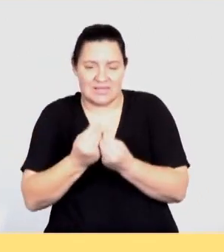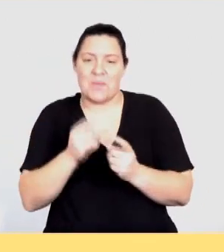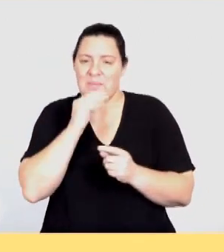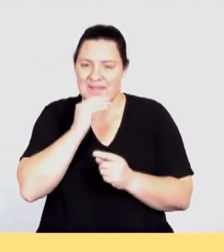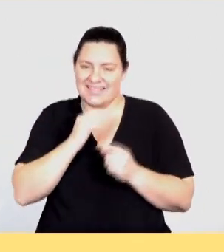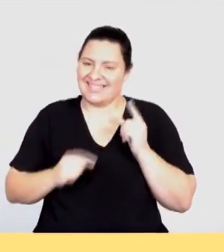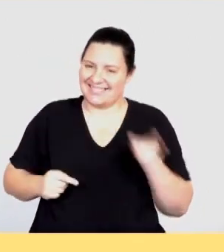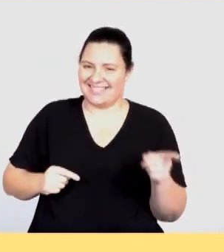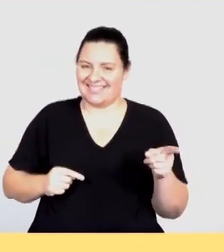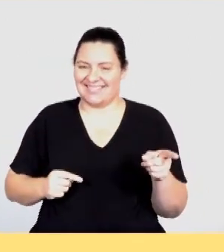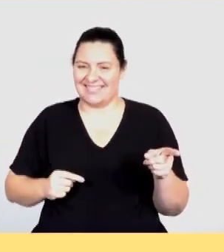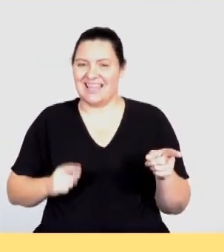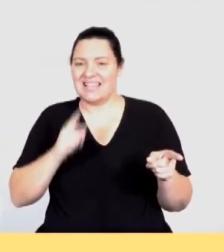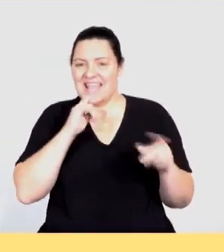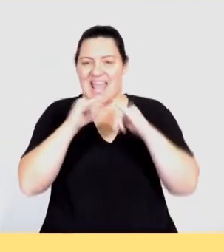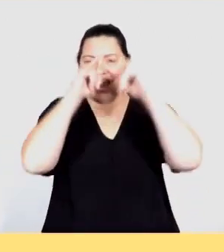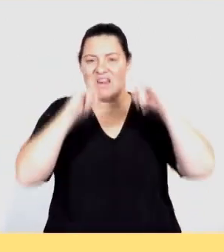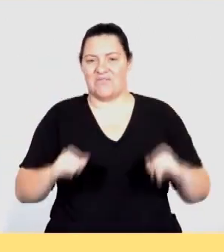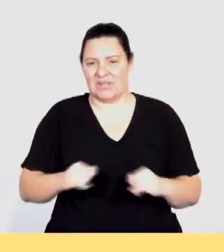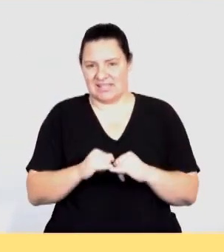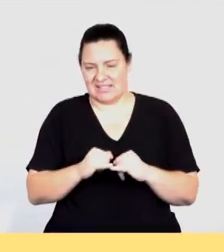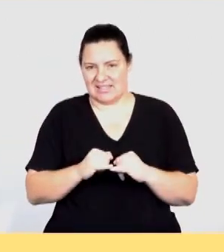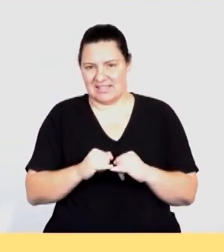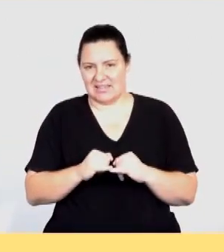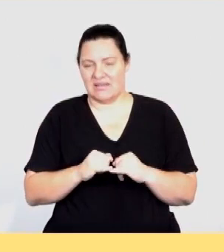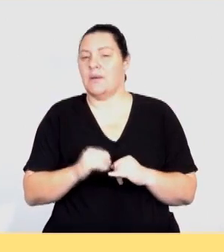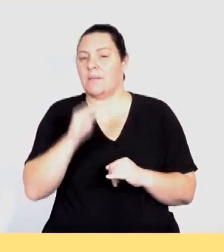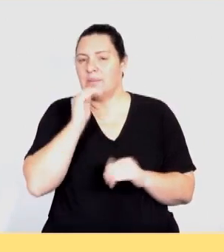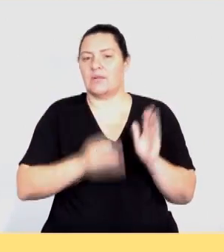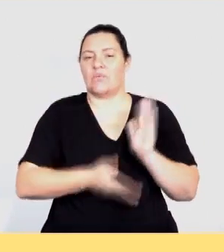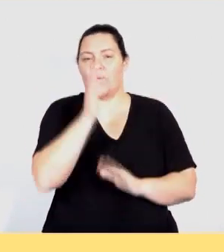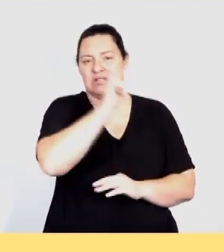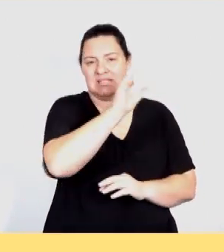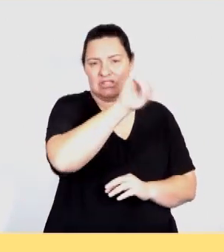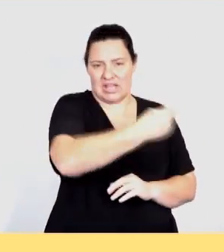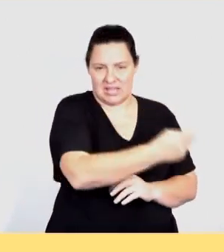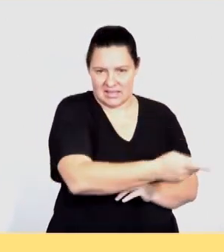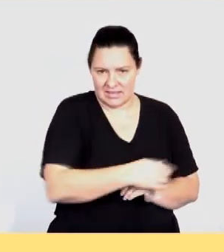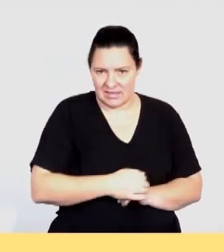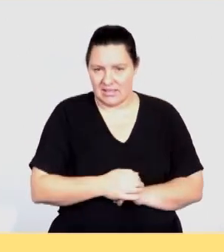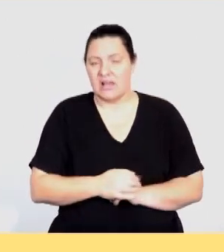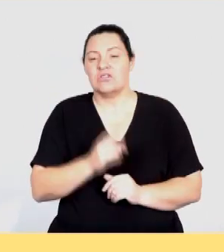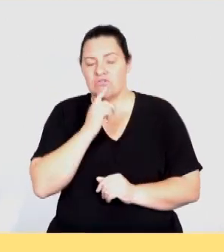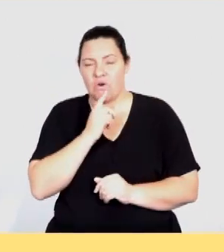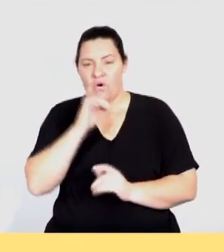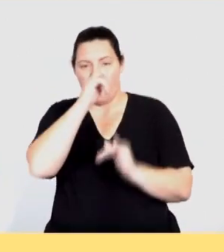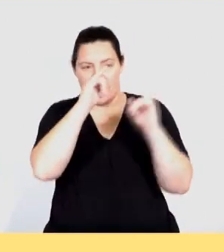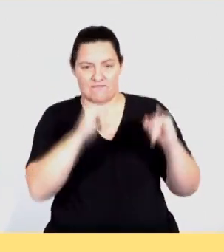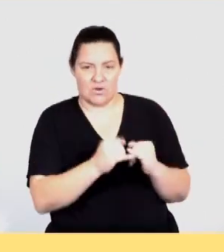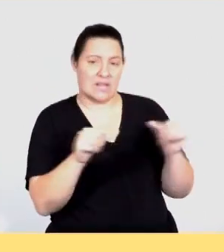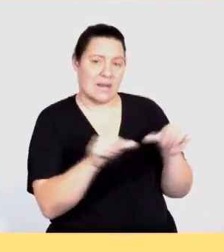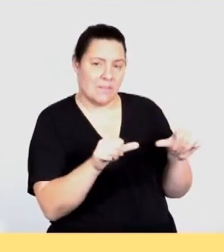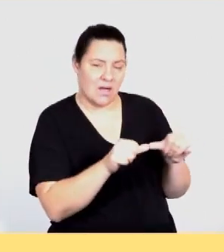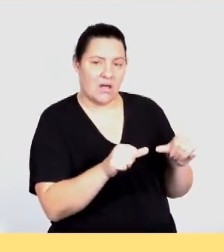keyword? Sold goods. Okay? And the moment you just see invoice, that means this goes to your DJ. So I'm coming